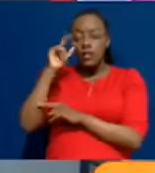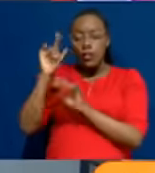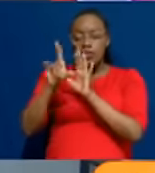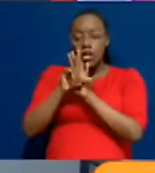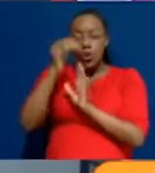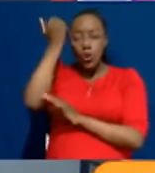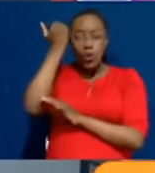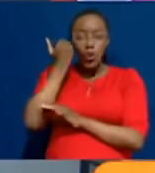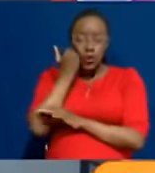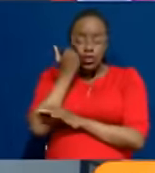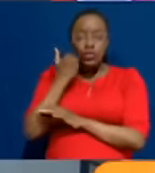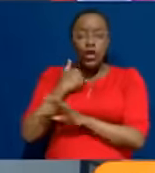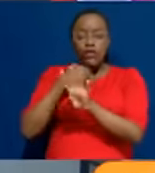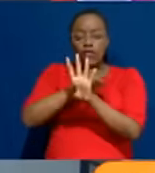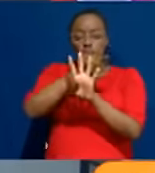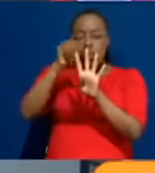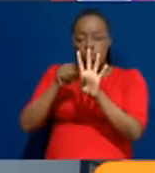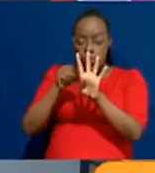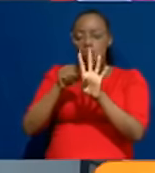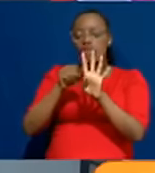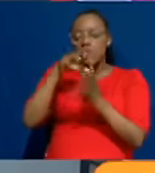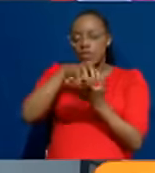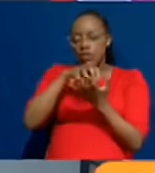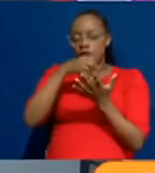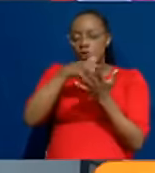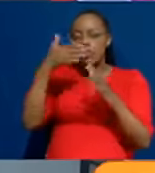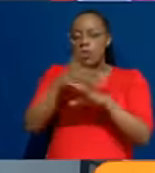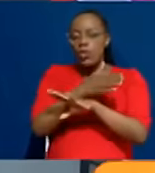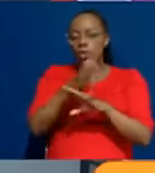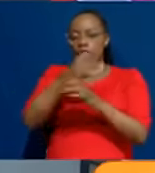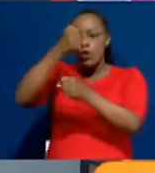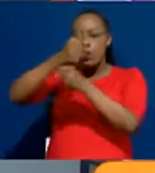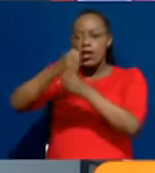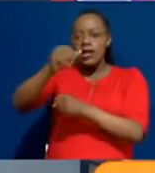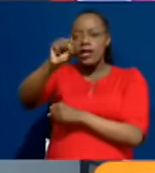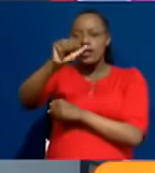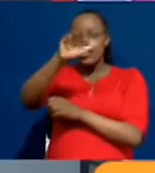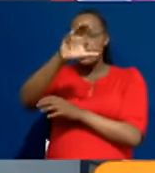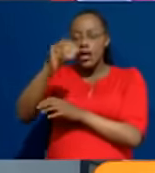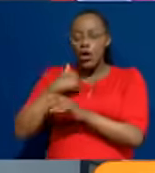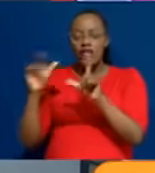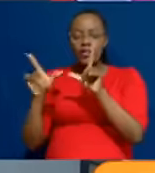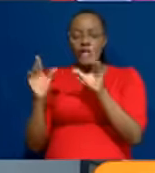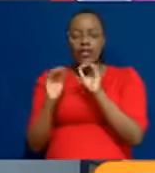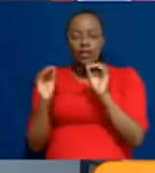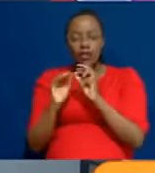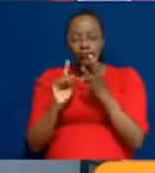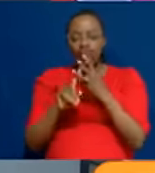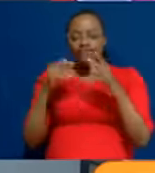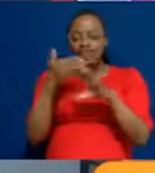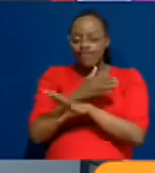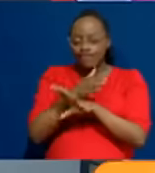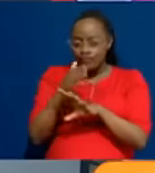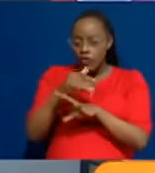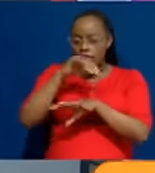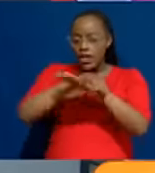Courts to face four counts, including fraud, operating a SACCO without a license, and fraudulent acquisition